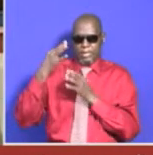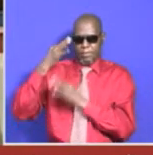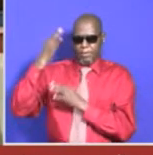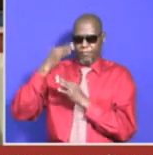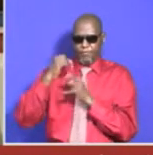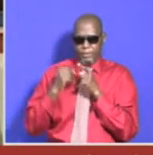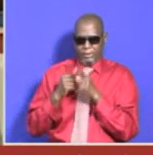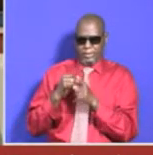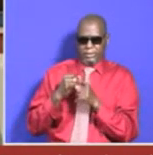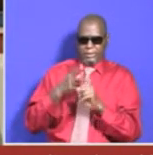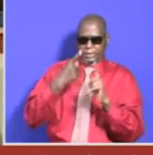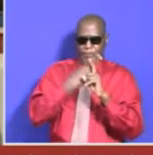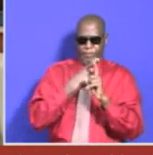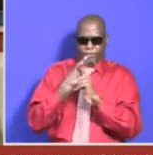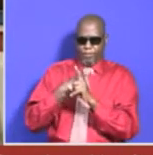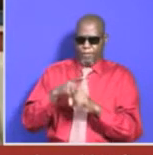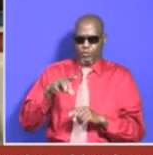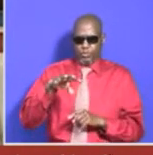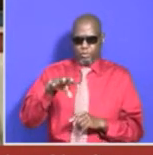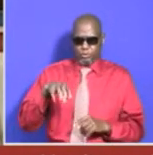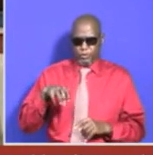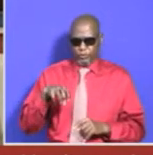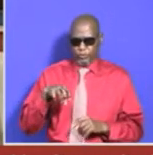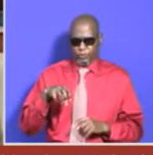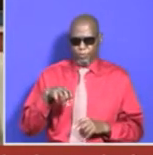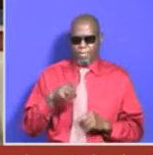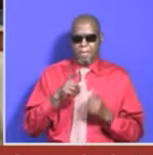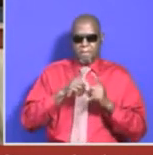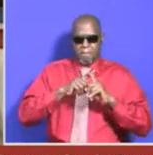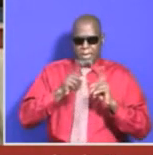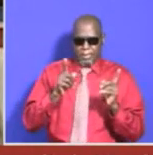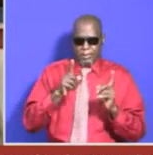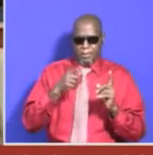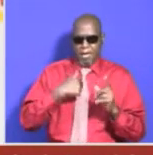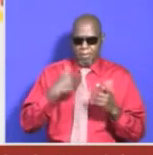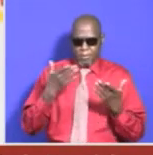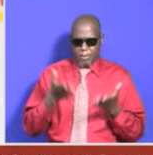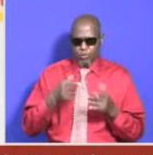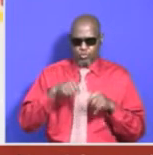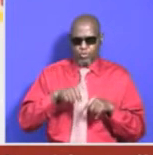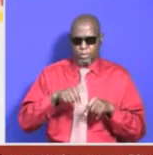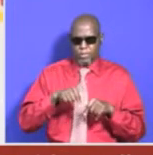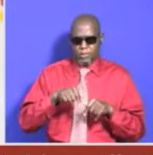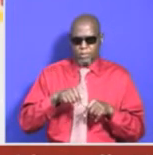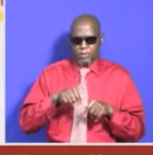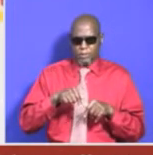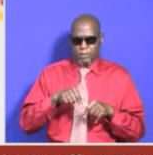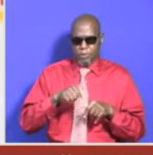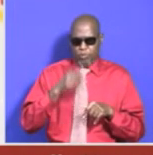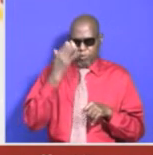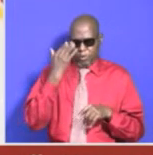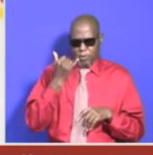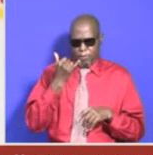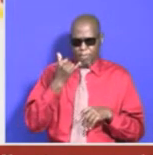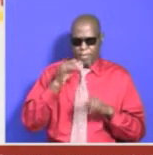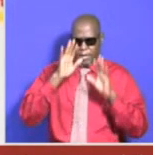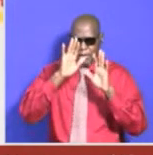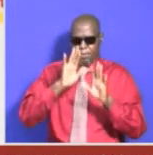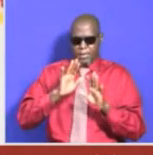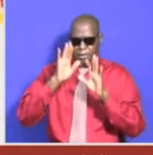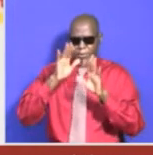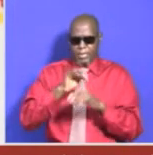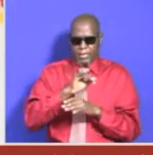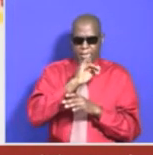of transportation. However, I am here today mainly because the campaign that Isuzu